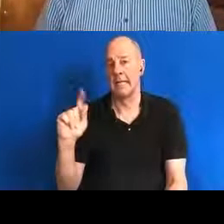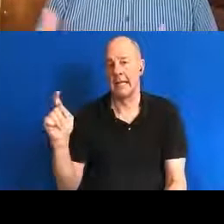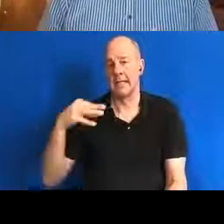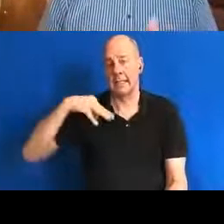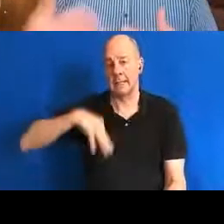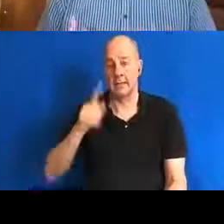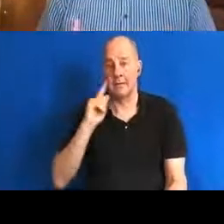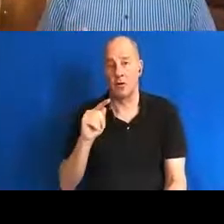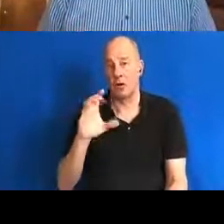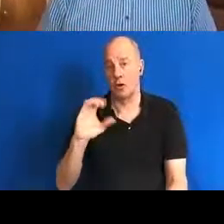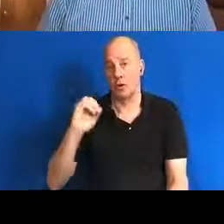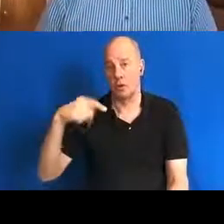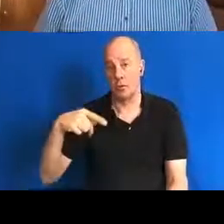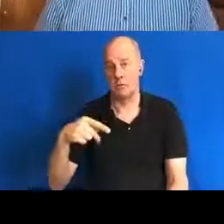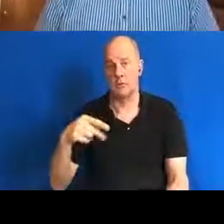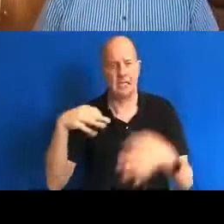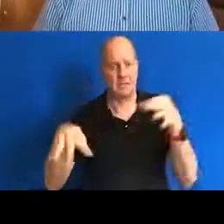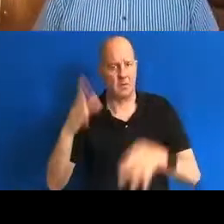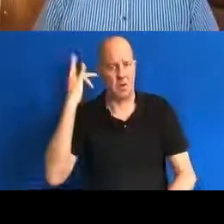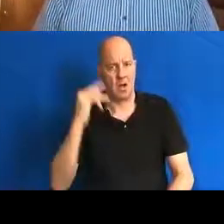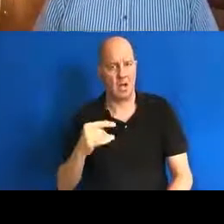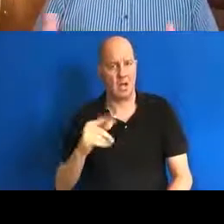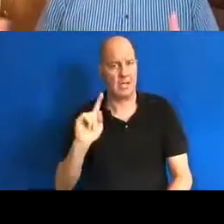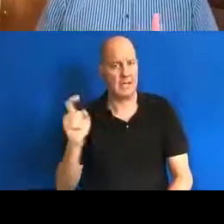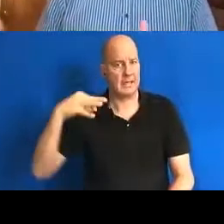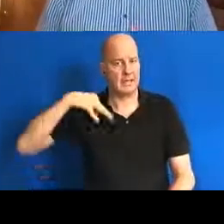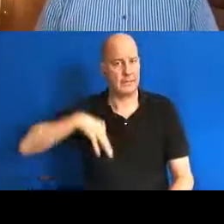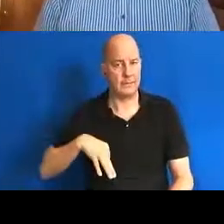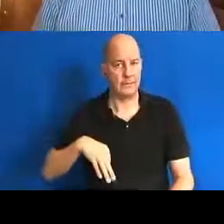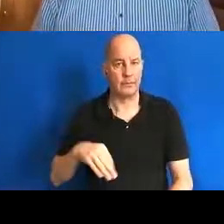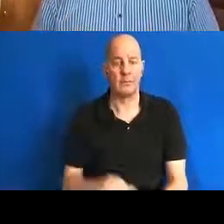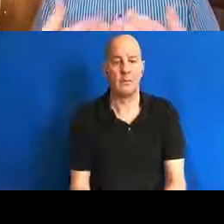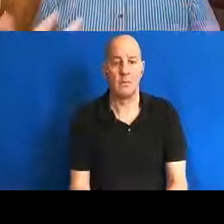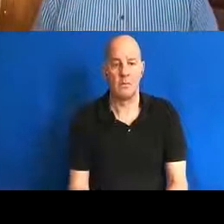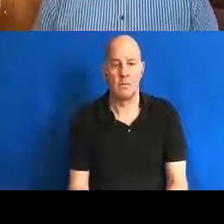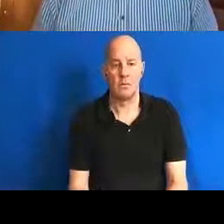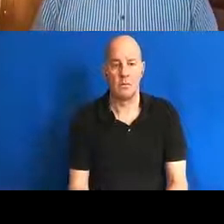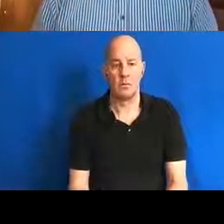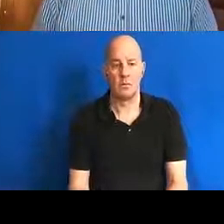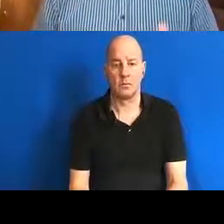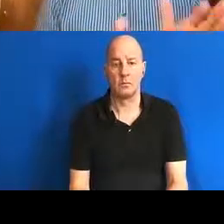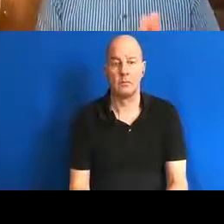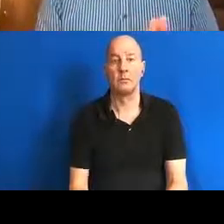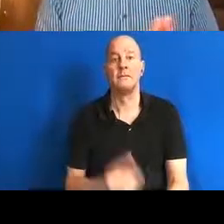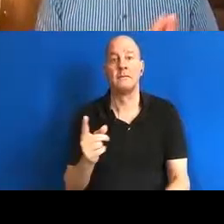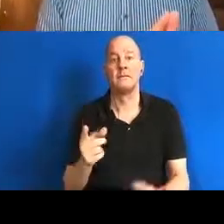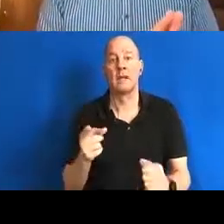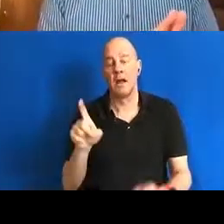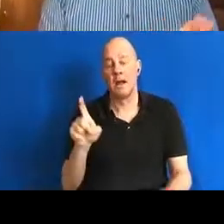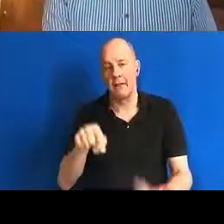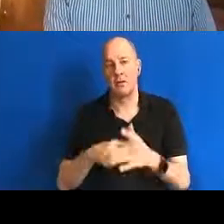And to understand why it's a tax benefit for cooperatives, we have to start off with what the